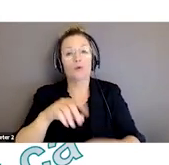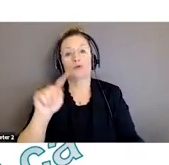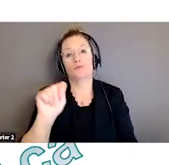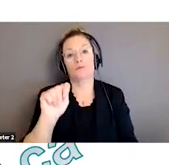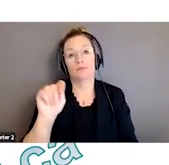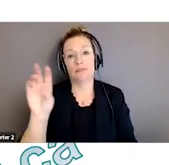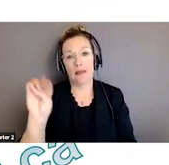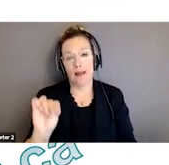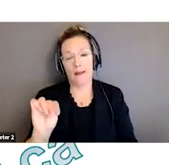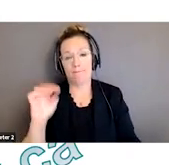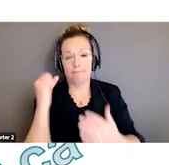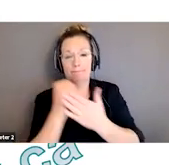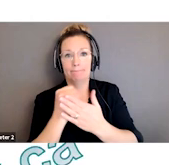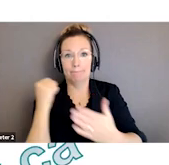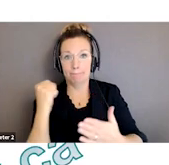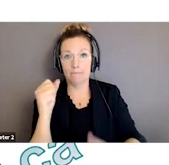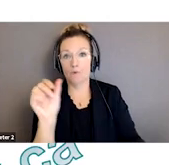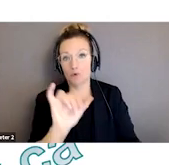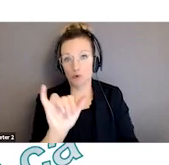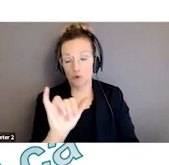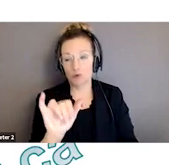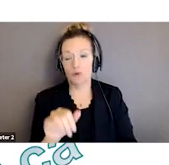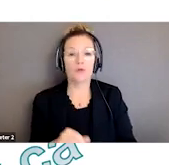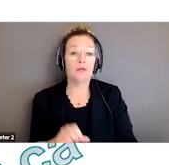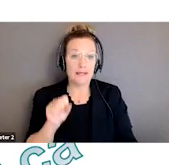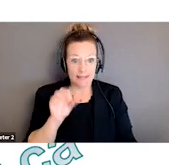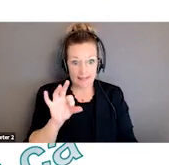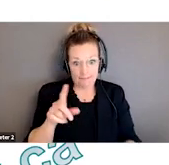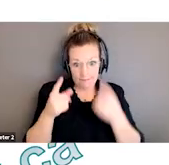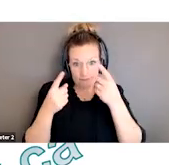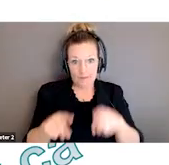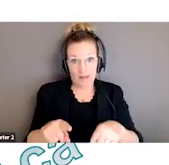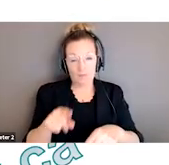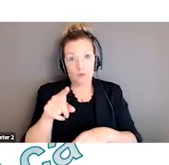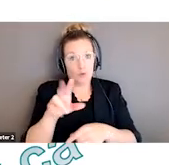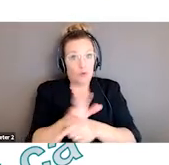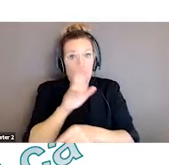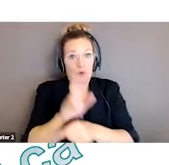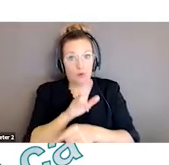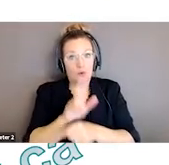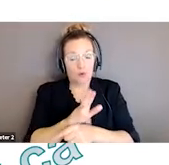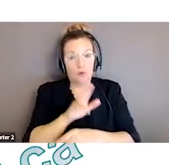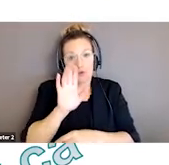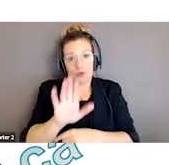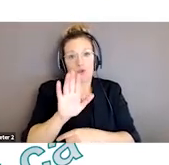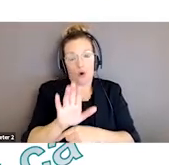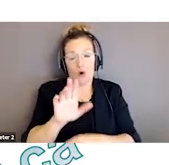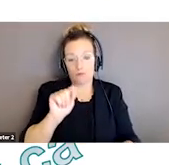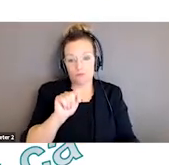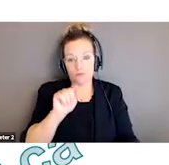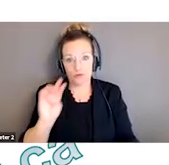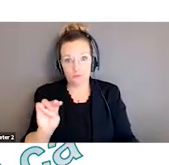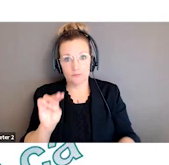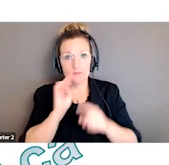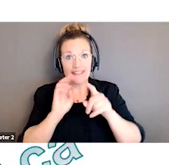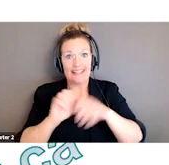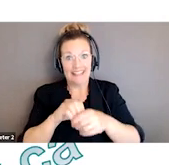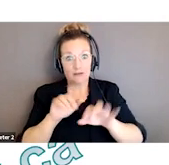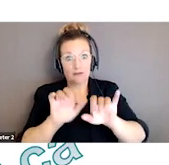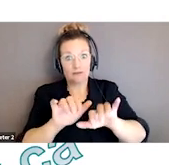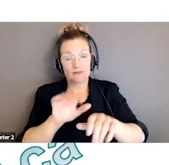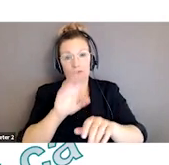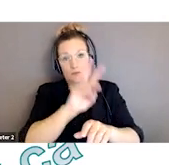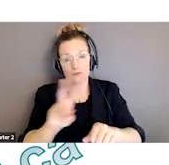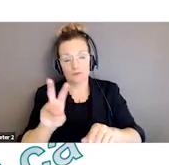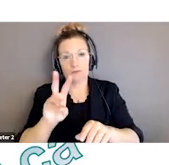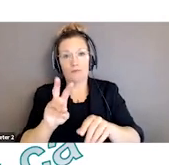trademark is registered, then the owner, and you are using a registered trademark in your domain name, the owner of the registered trademark can file